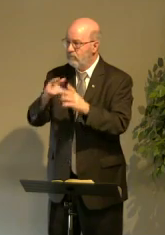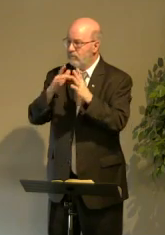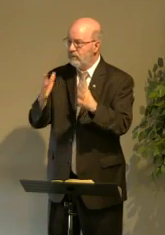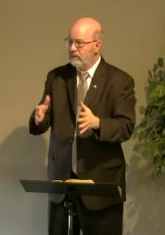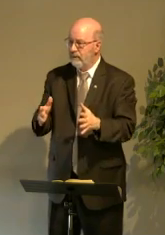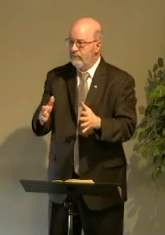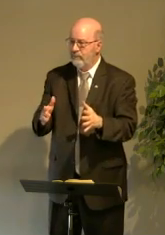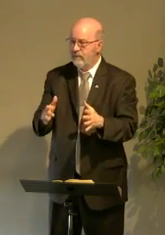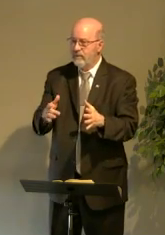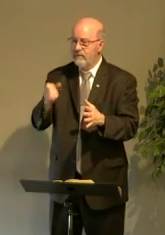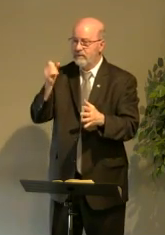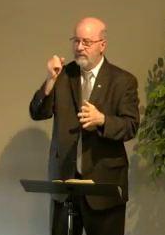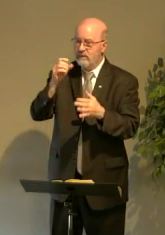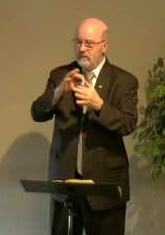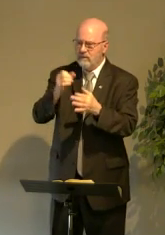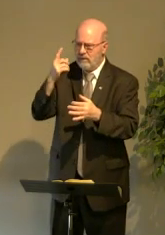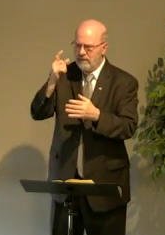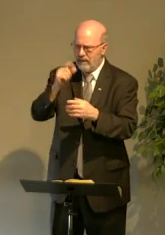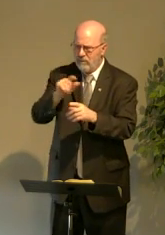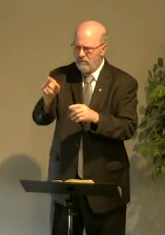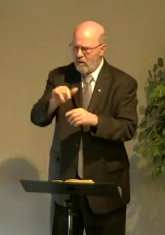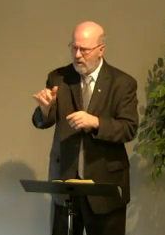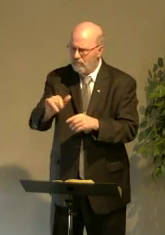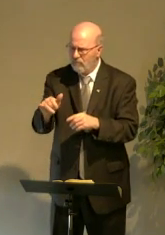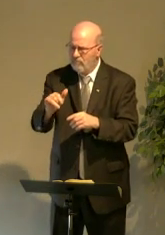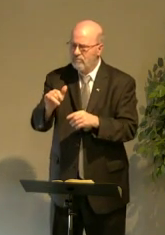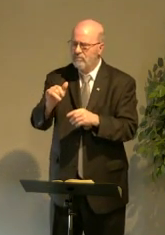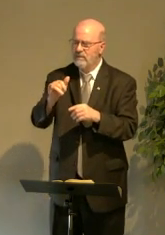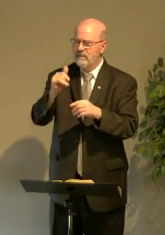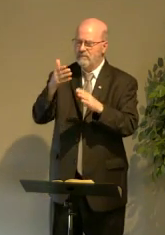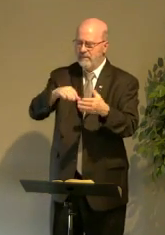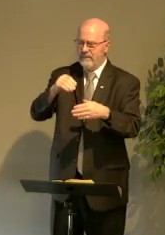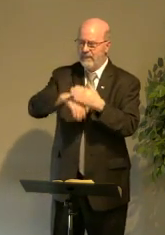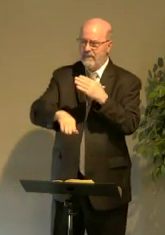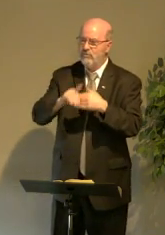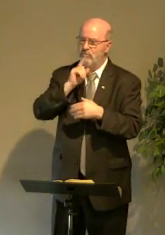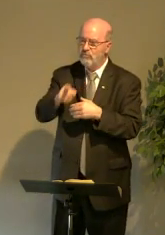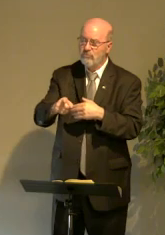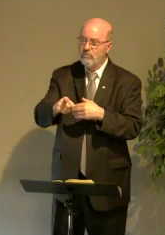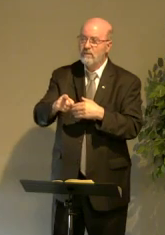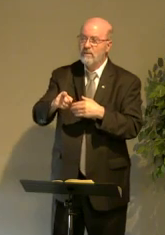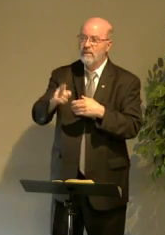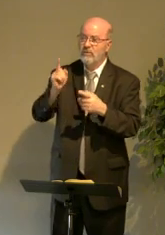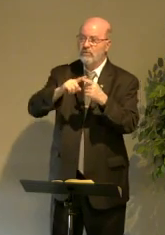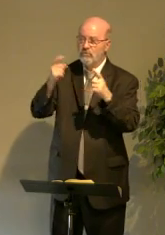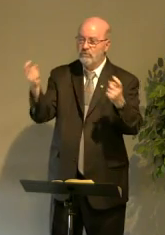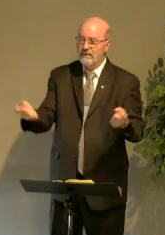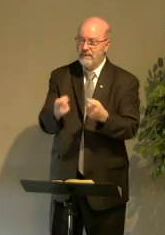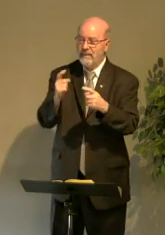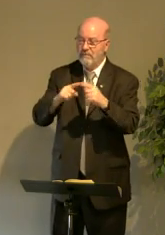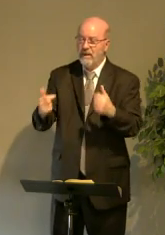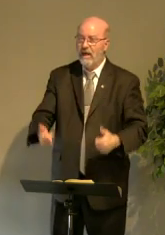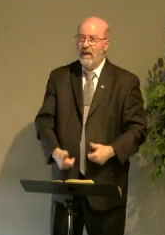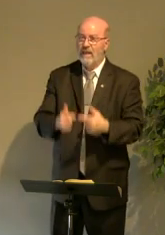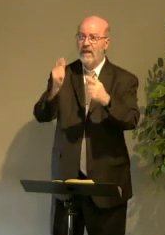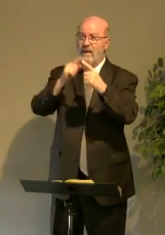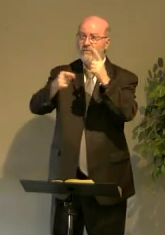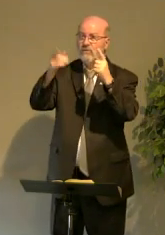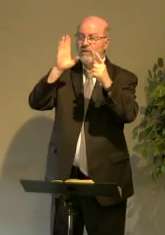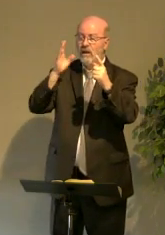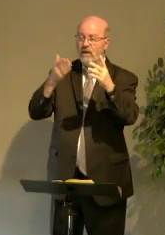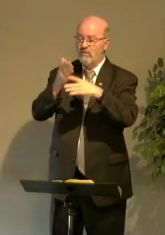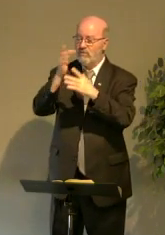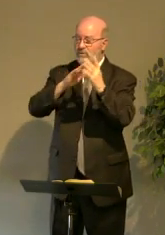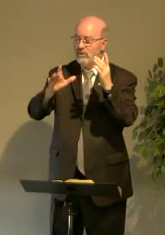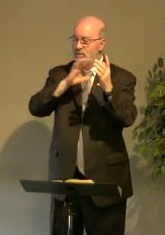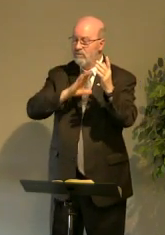Christian, reckon ye also yourselves to be dead indeed unto sin, but alive unto God through Jesus Christ